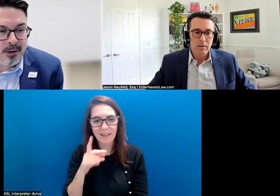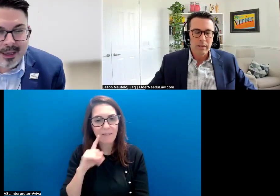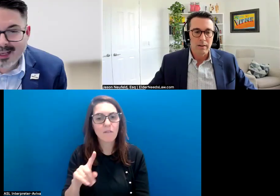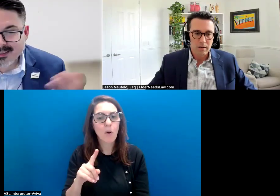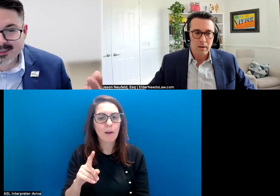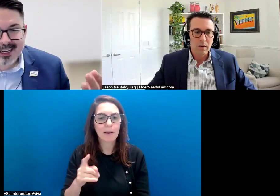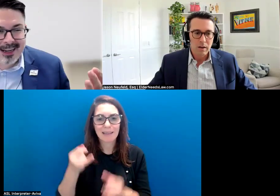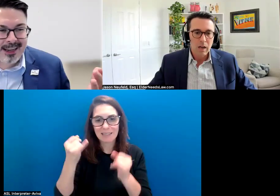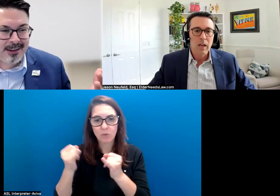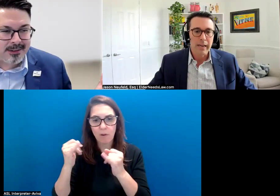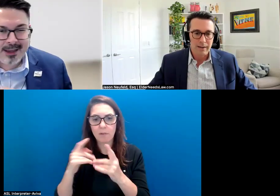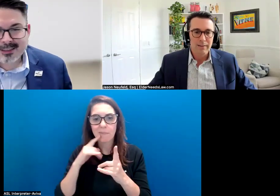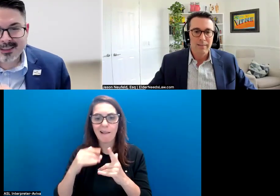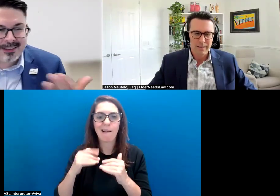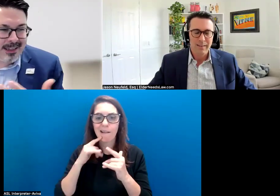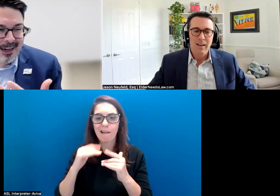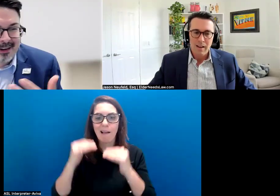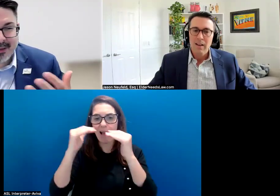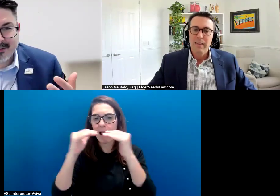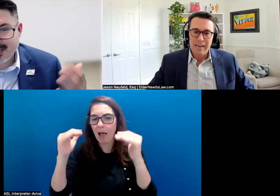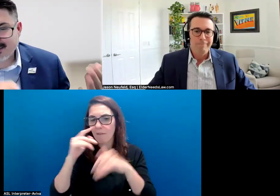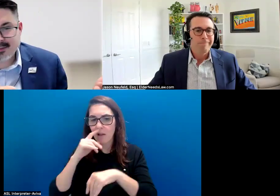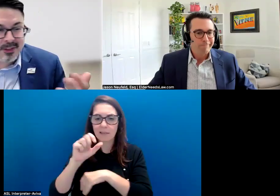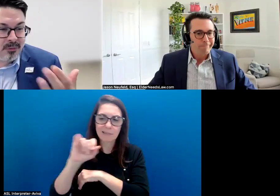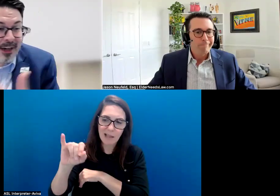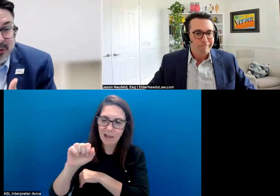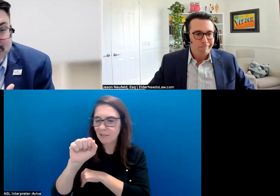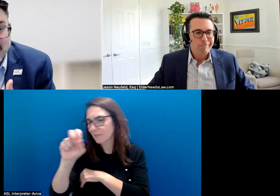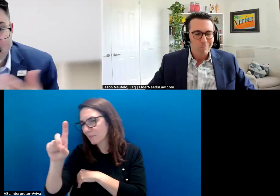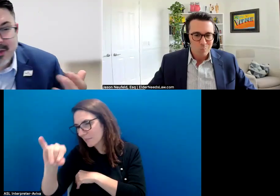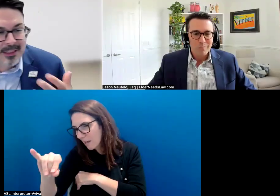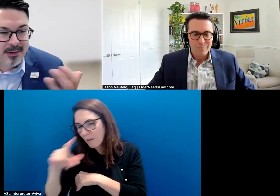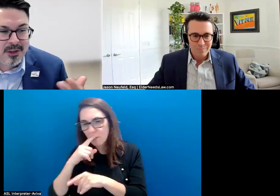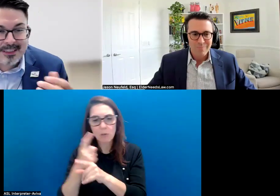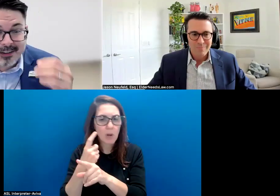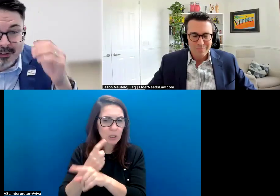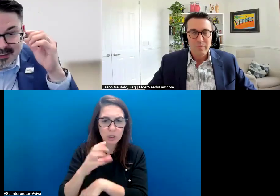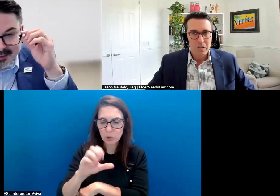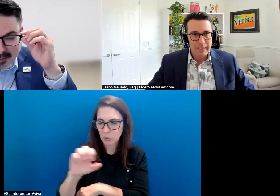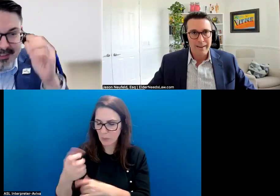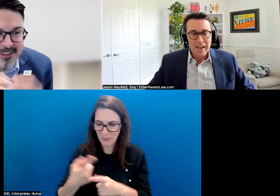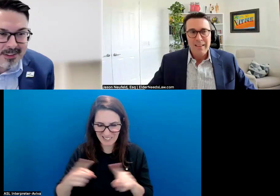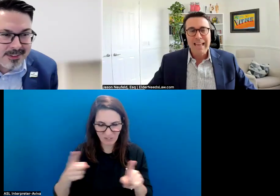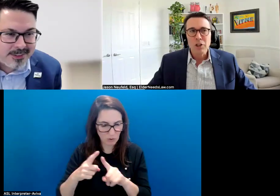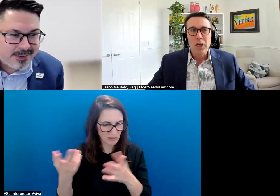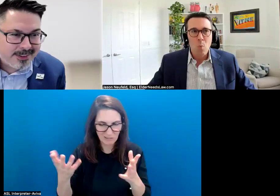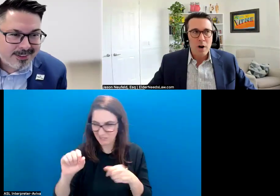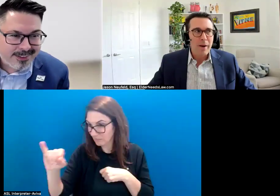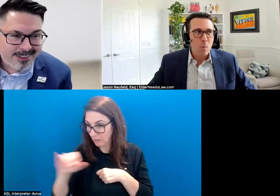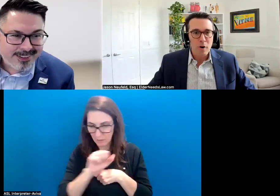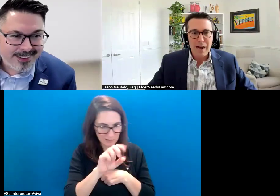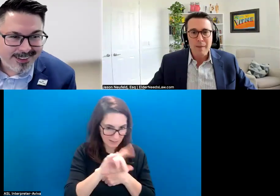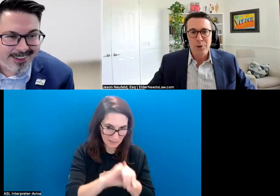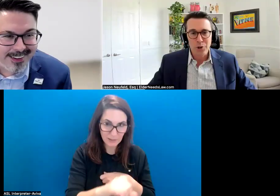level Yeah. SSI, Yeah. SSDI, Yeah. regular Social Security. What are the differences? Yeah. Is actually one